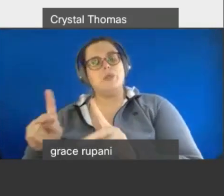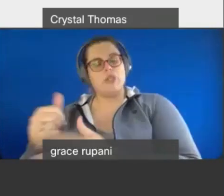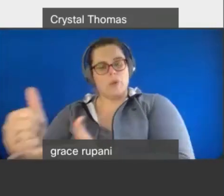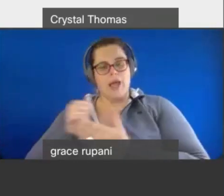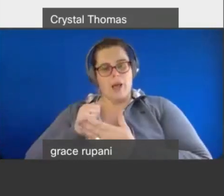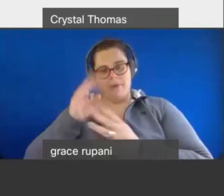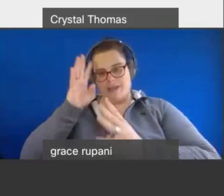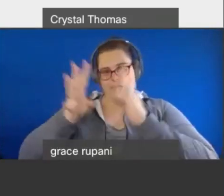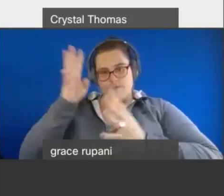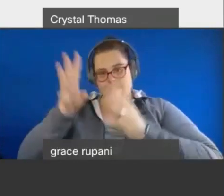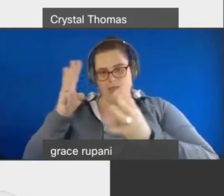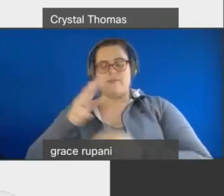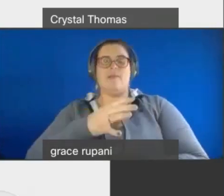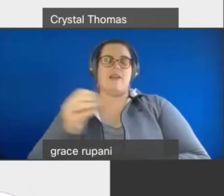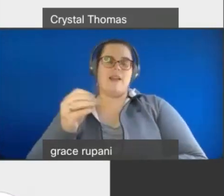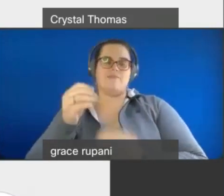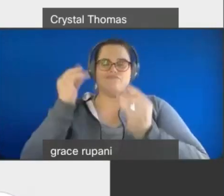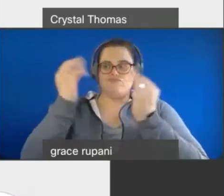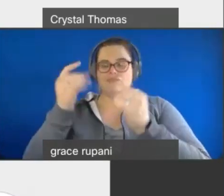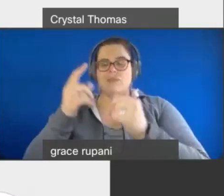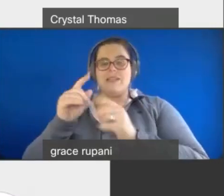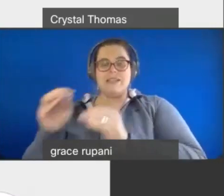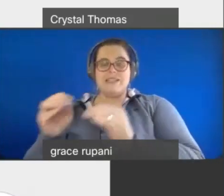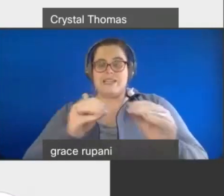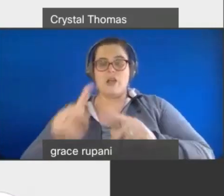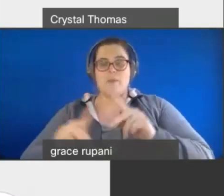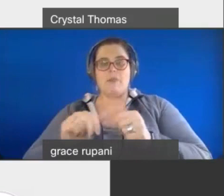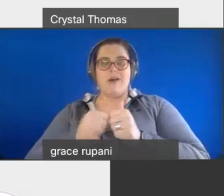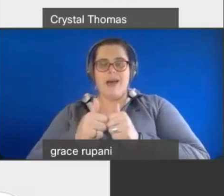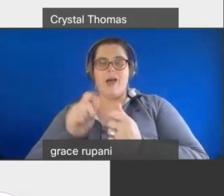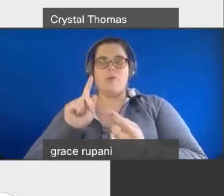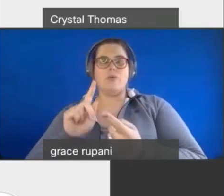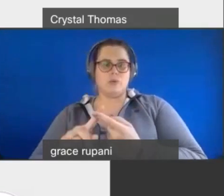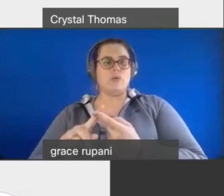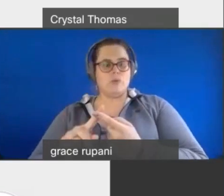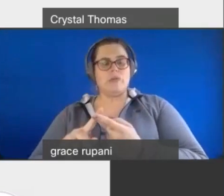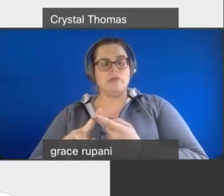forward, teaching people how to better and further navigate their